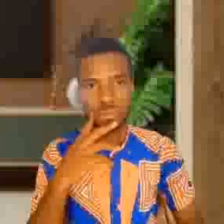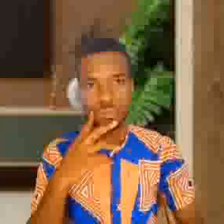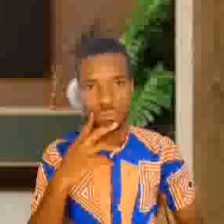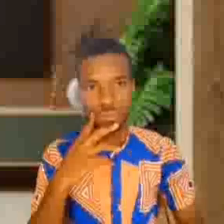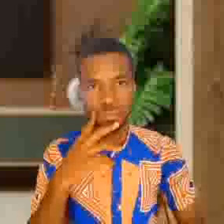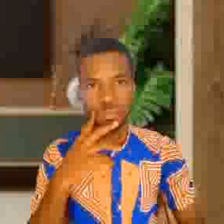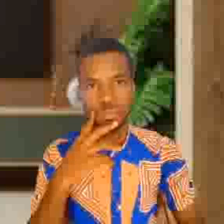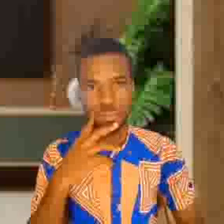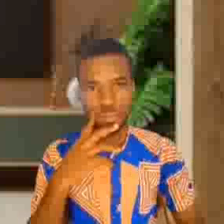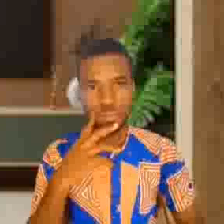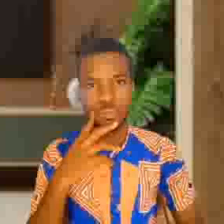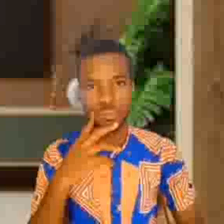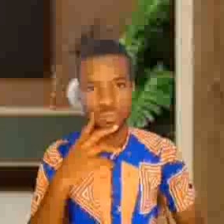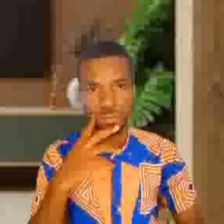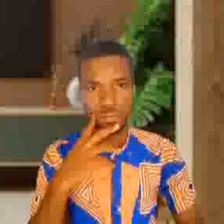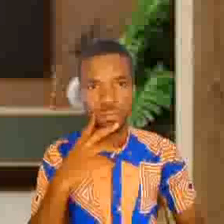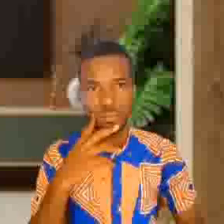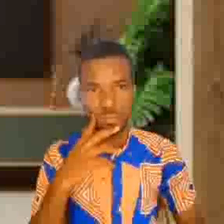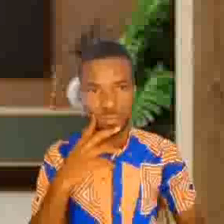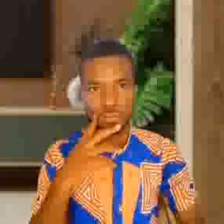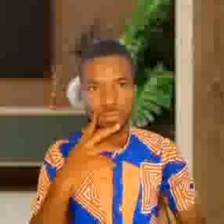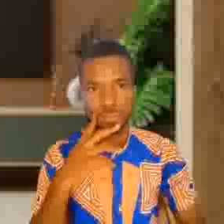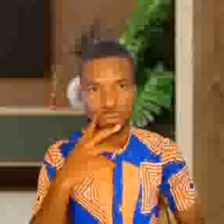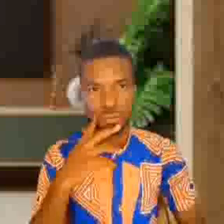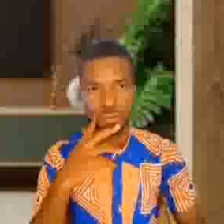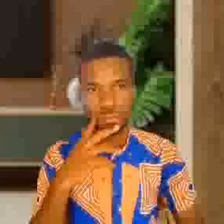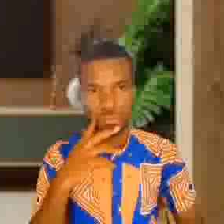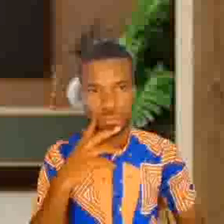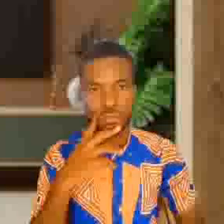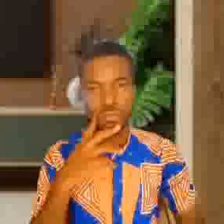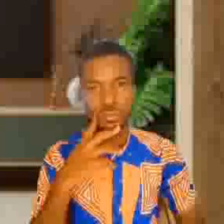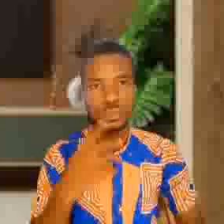Get thee hence and turn thee eastward.